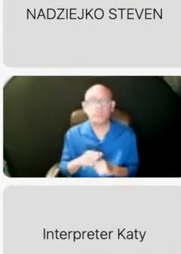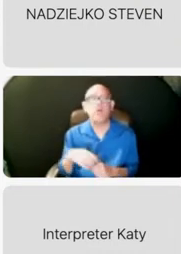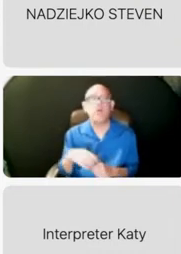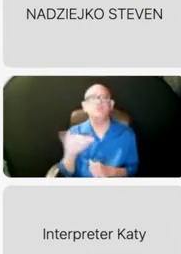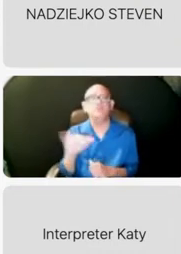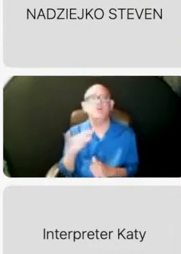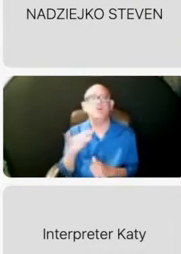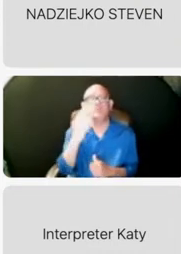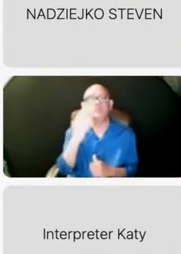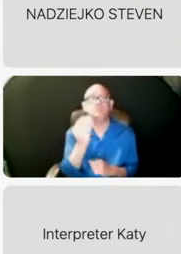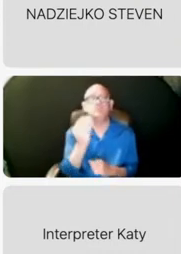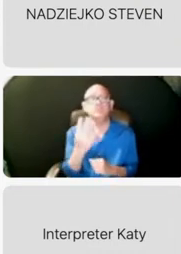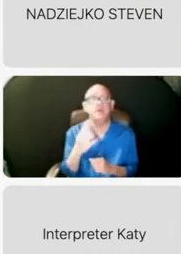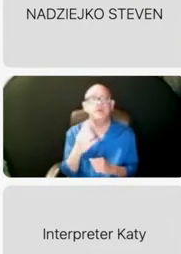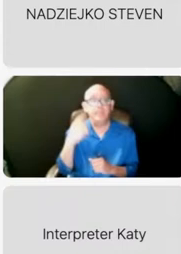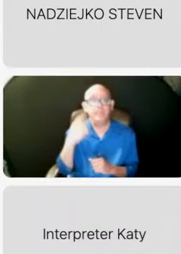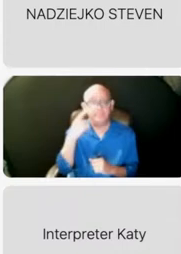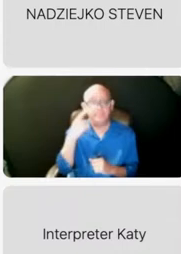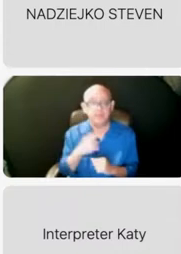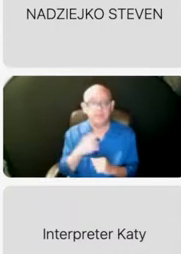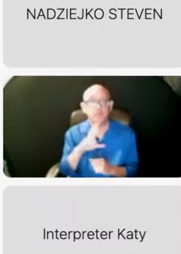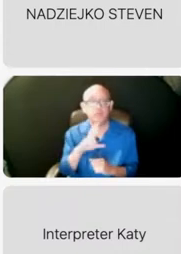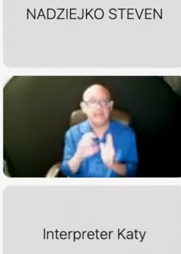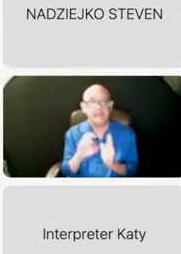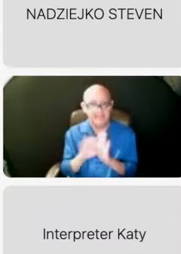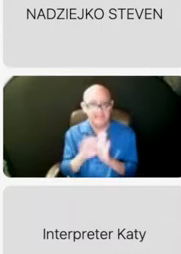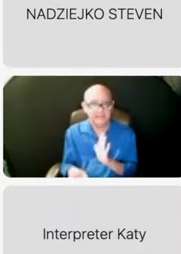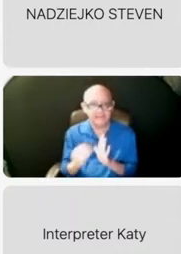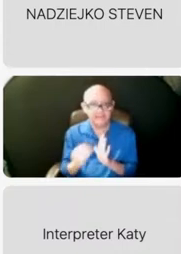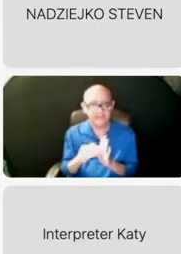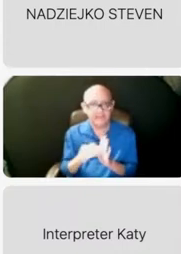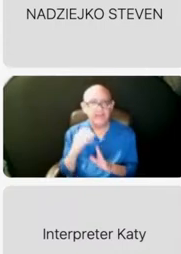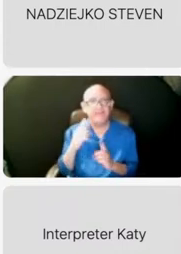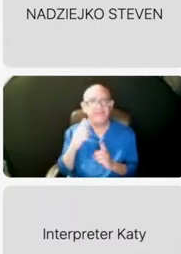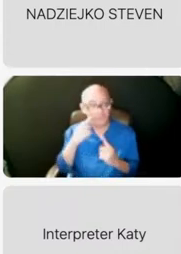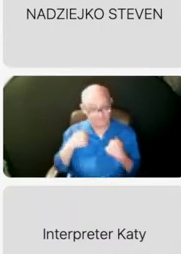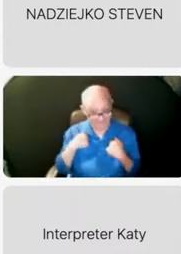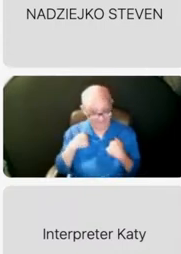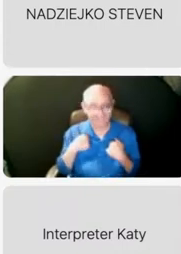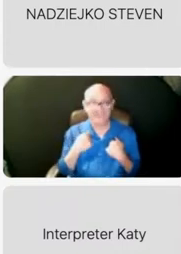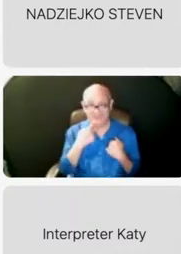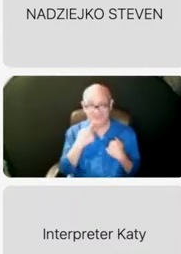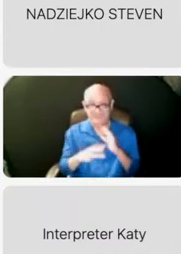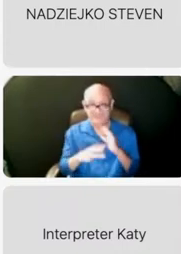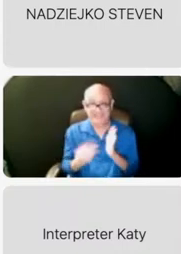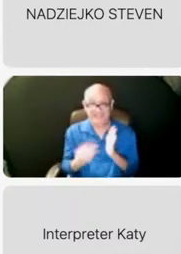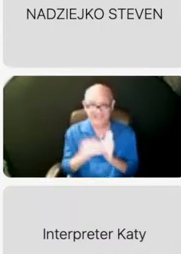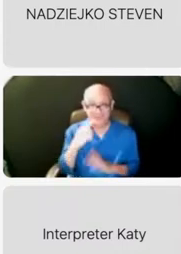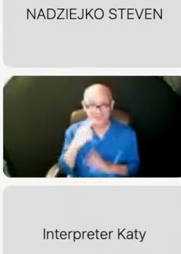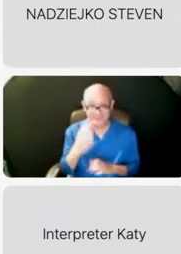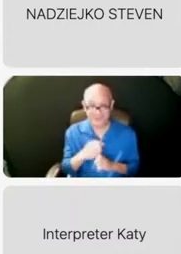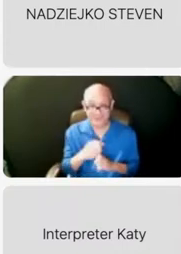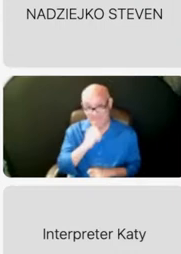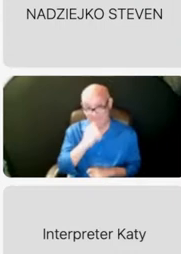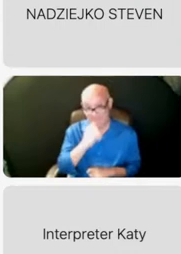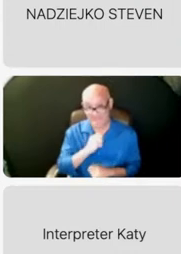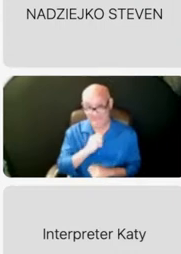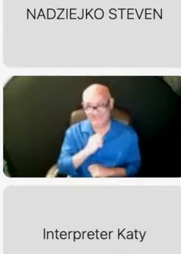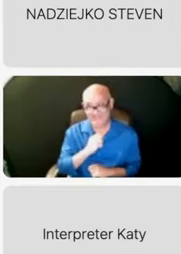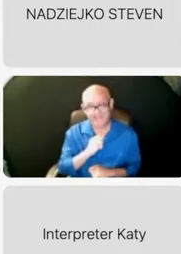elected for two more years so then i have to deal with me for two more years good luck we also voted on our tentative